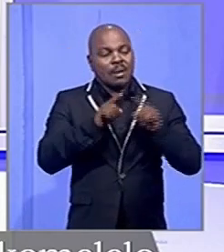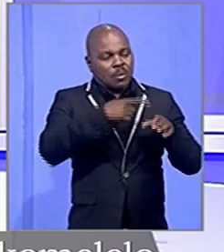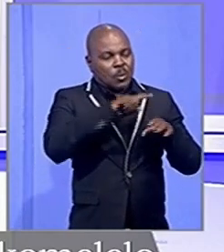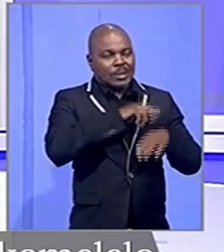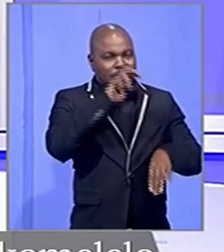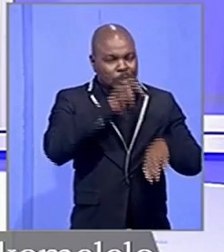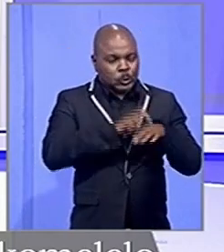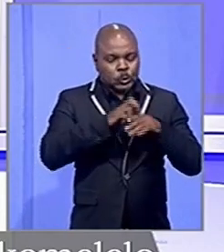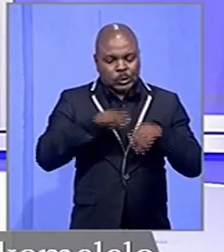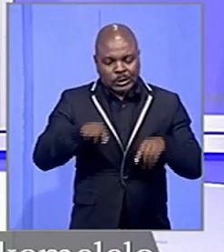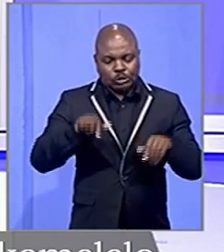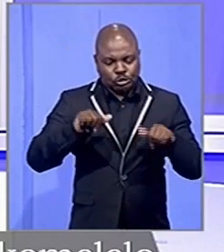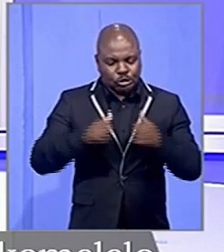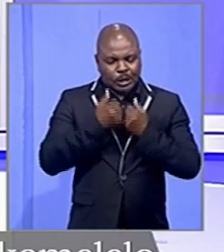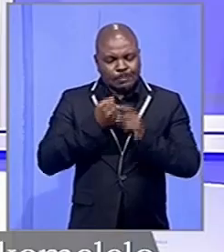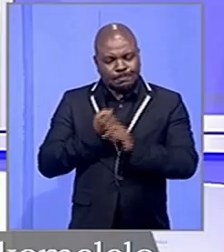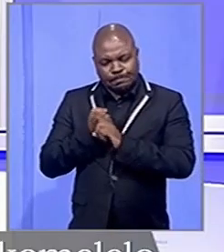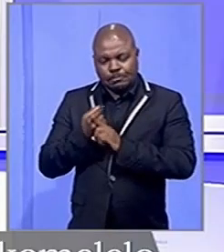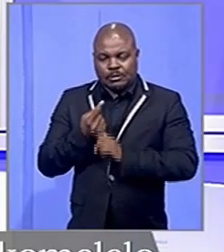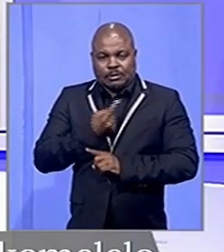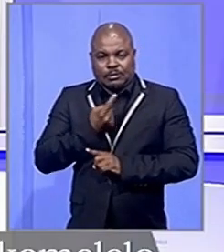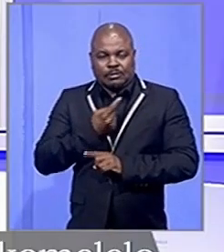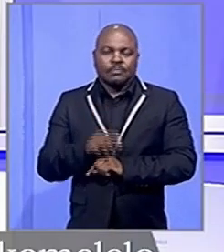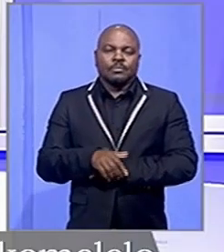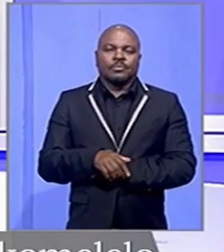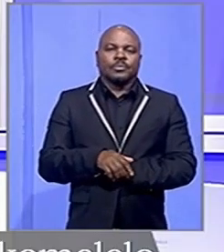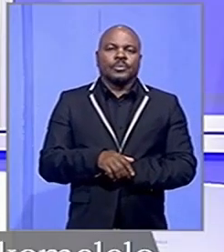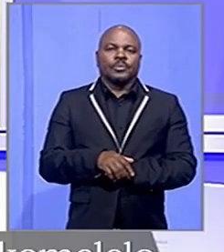go itepatepana le maemo ano.